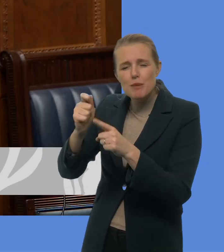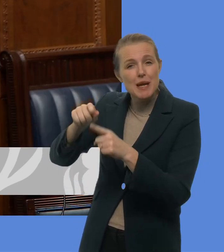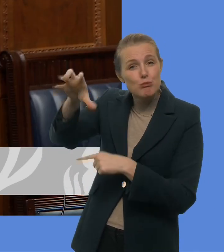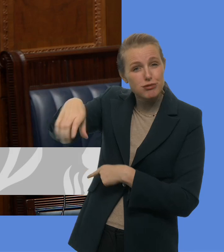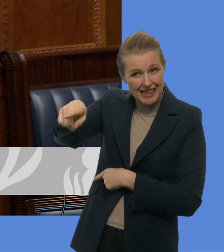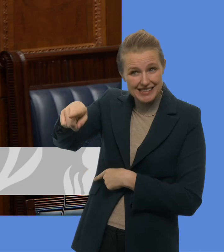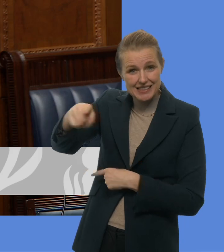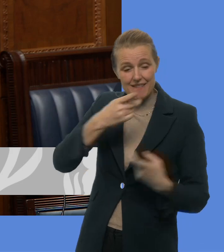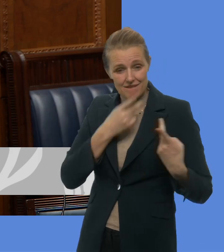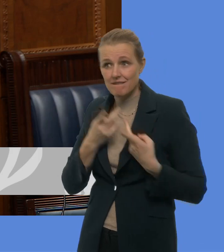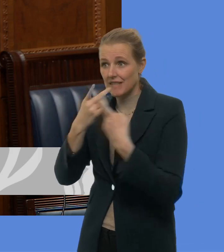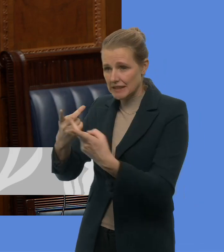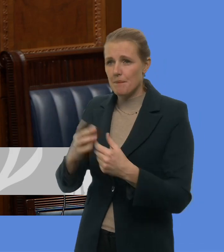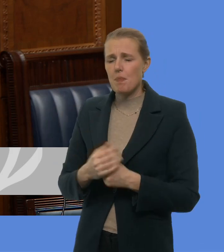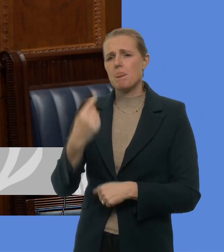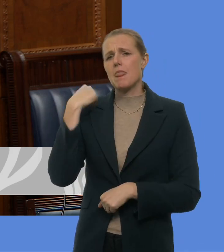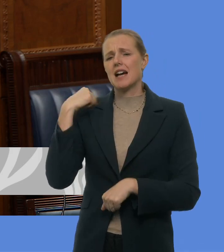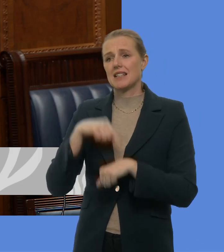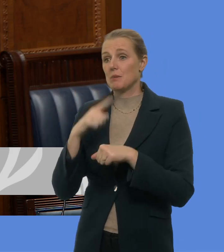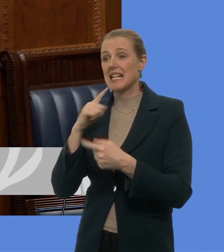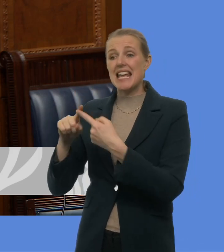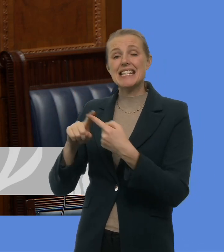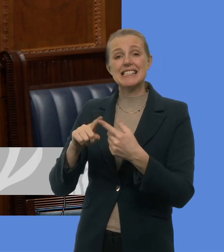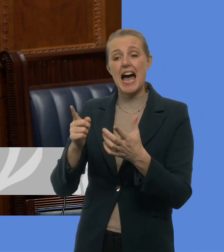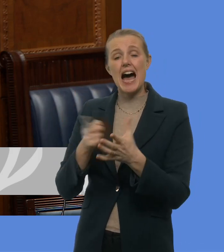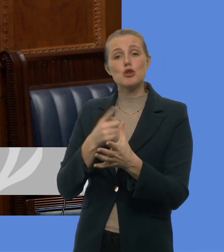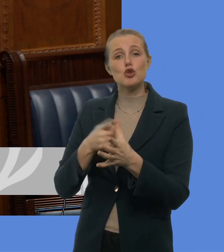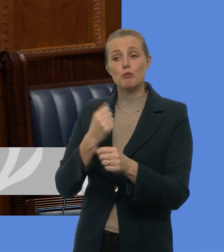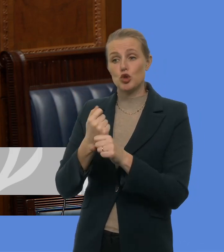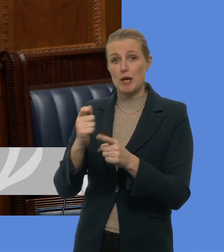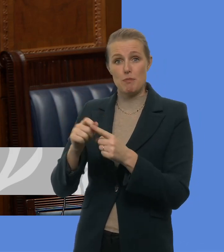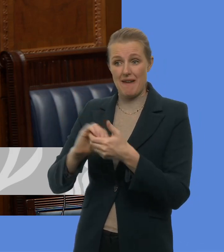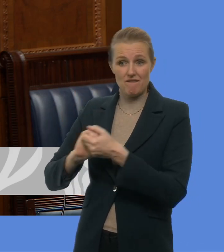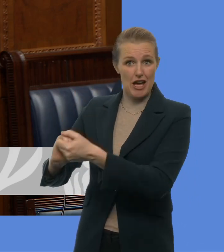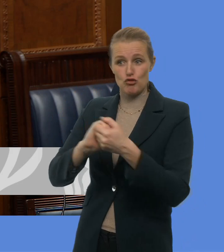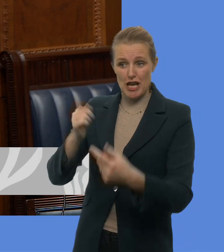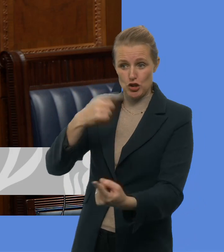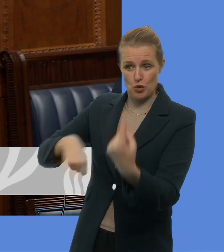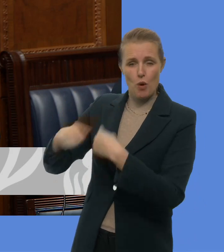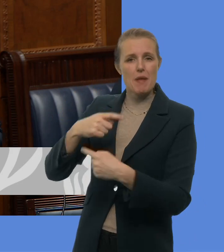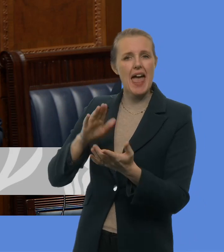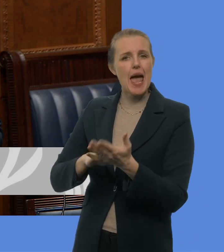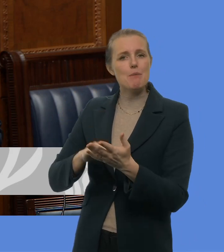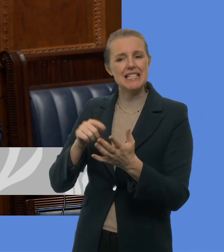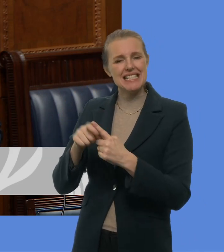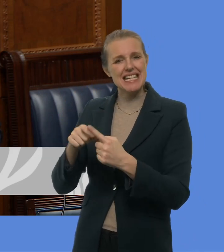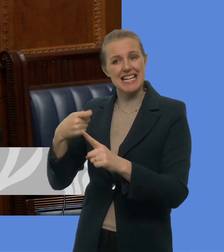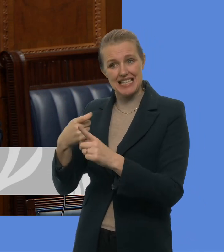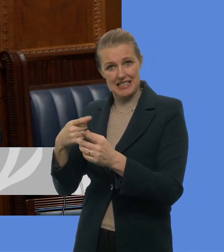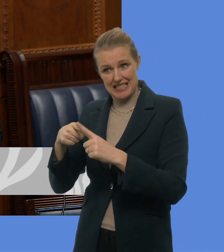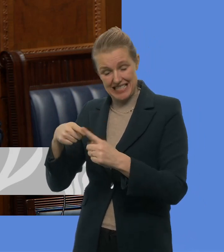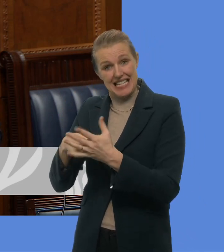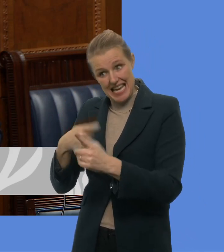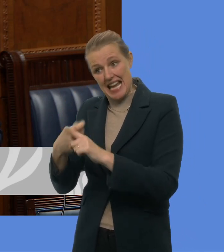indicated that the East Antrim GP Federation was likely going to be included in the next tranche of MDT rollout. Is the Minister hopeful that the funding will shortly be